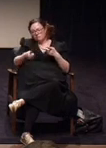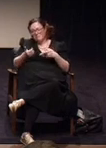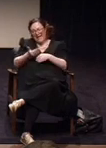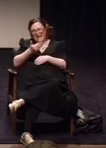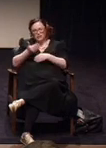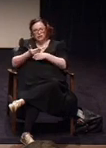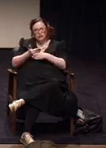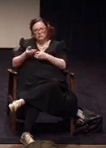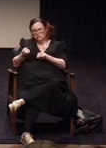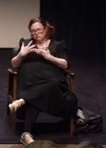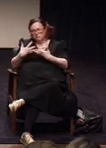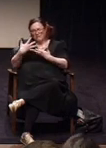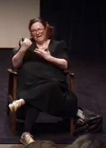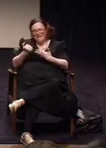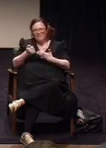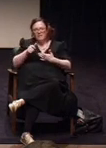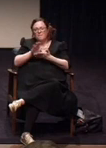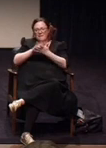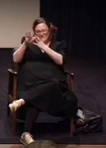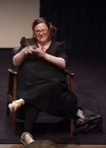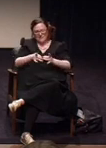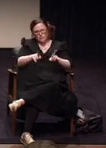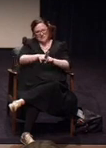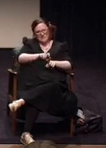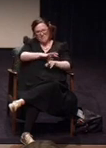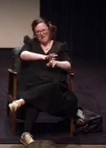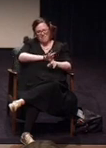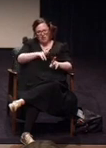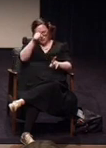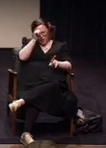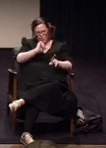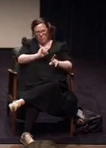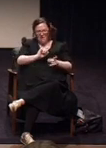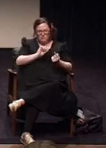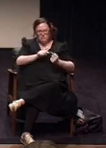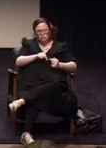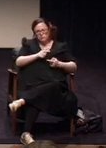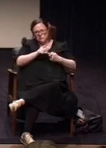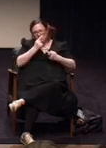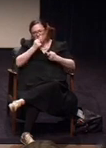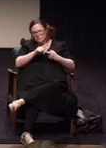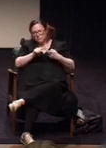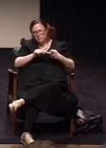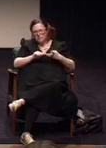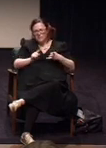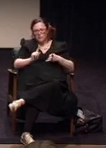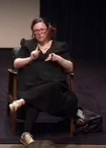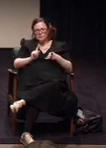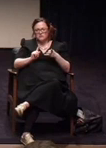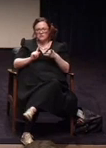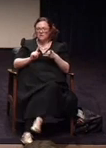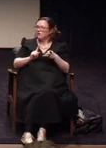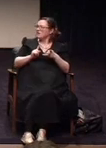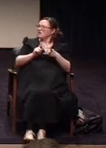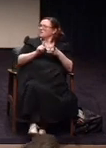this municipality. So here we can, we have multiple